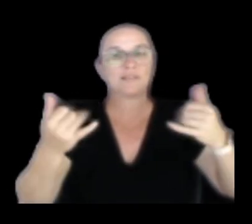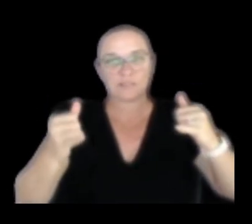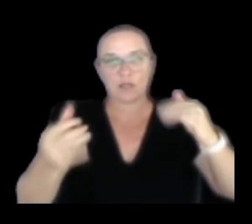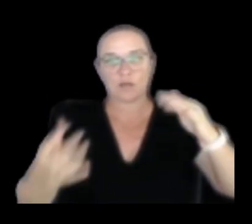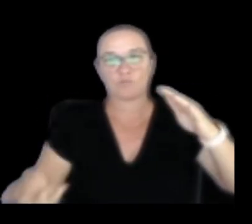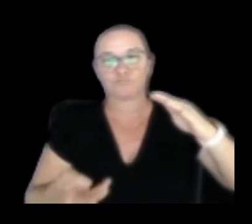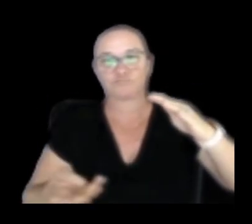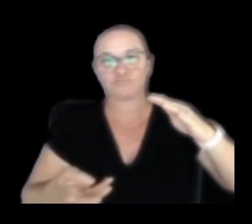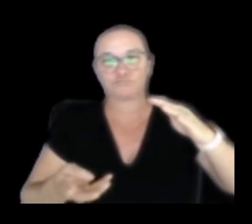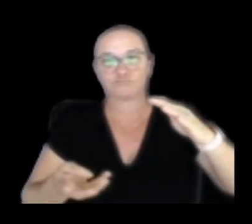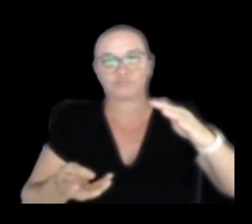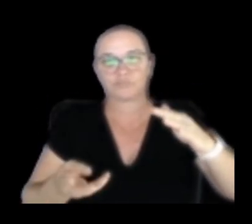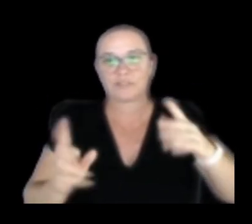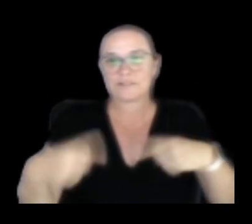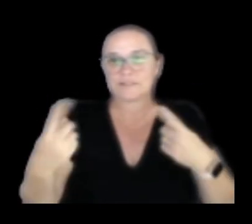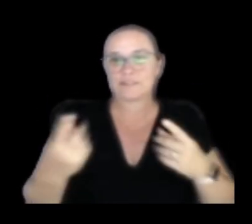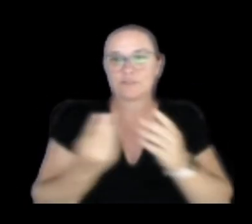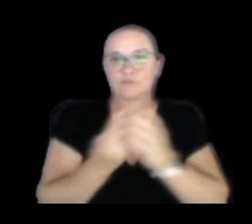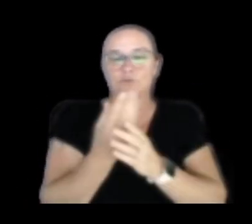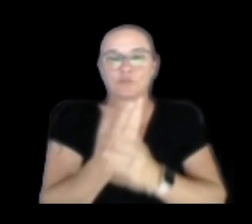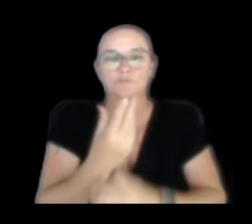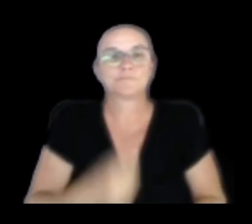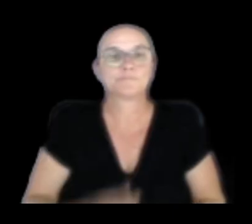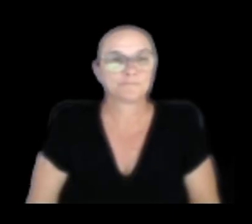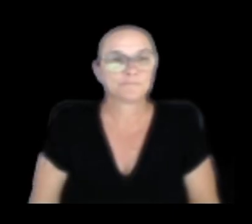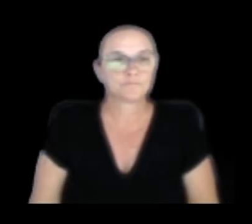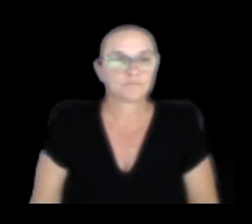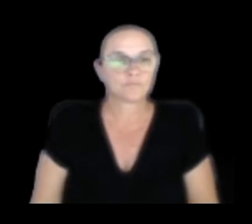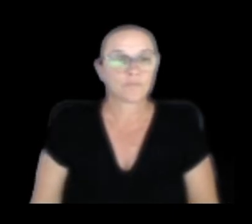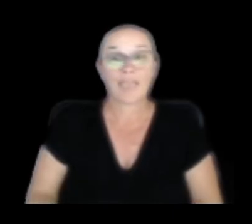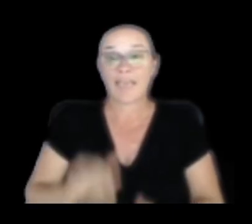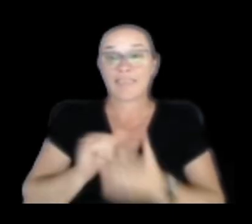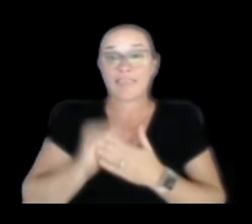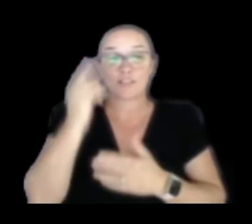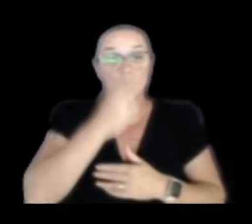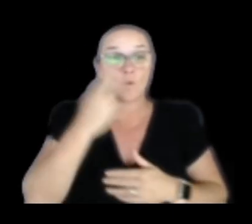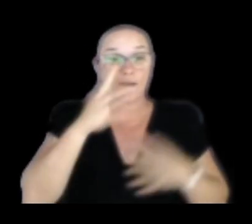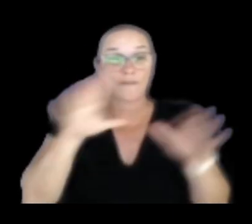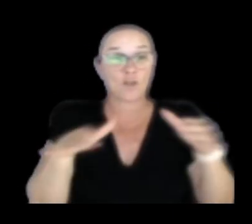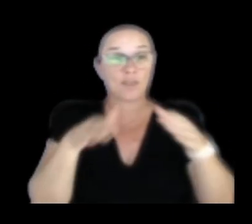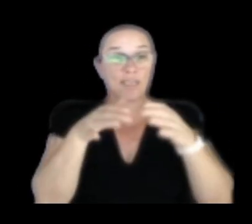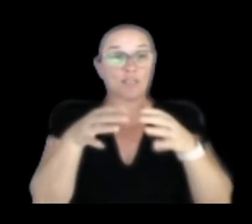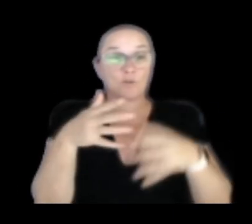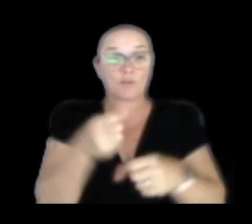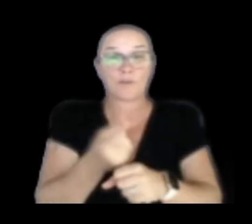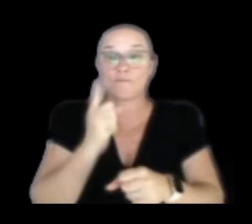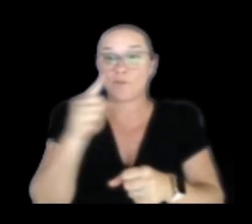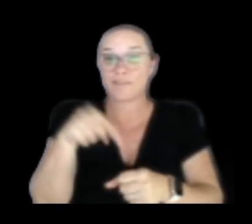recharging after that eruption. And that's our Hawaii volcano summary for this week.